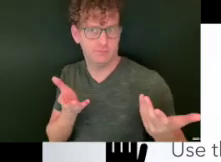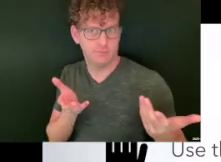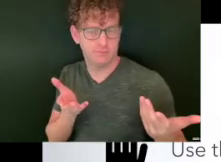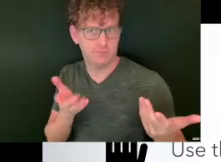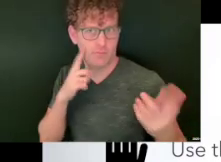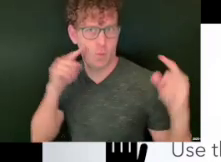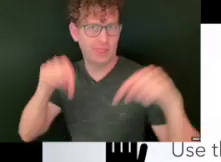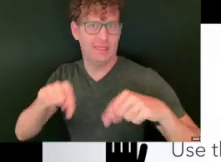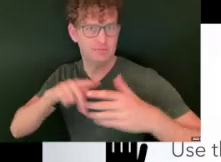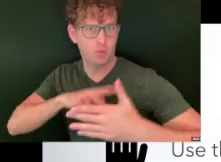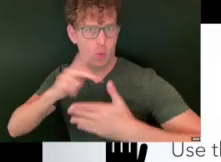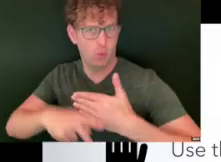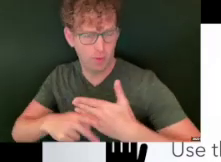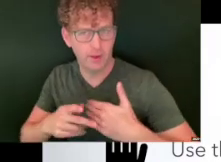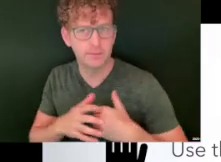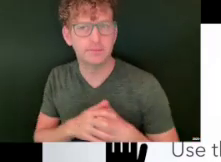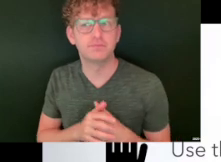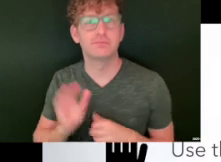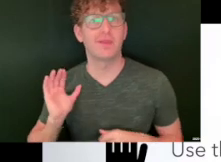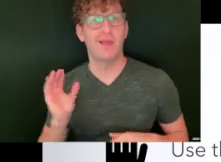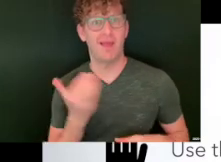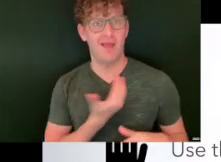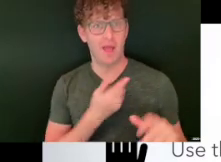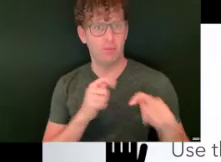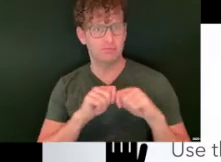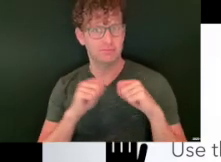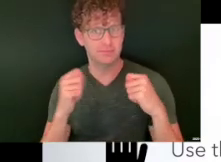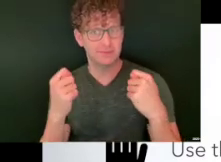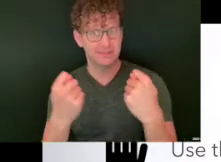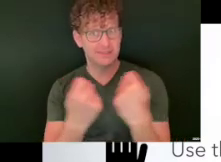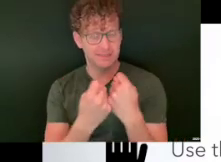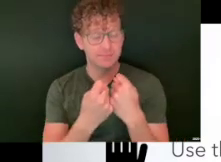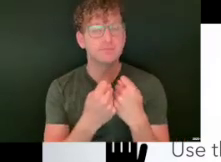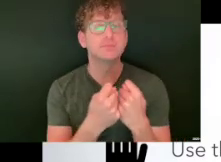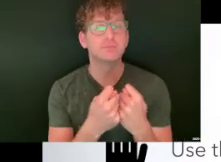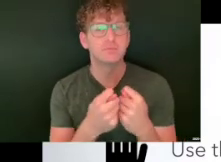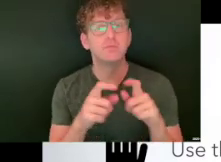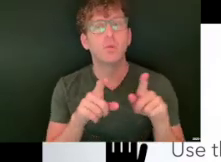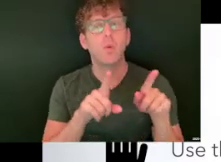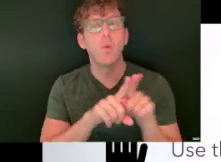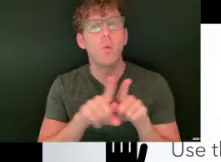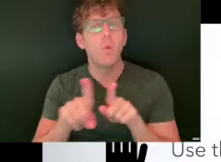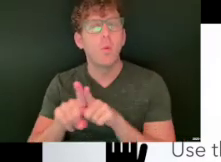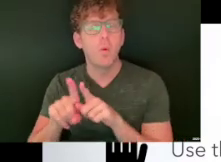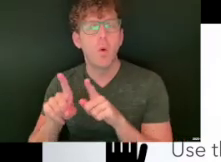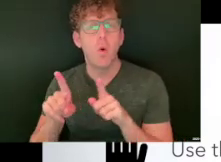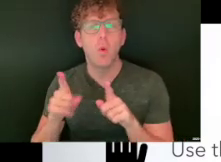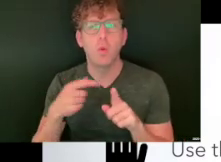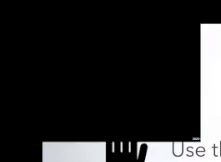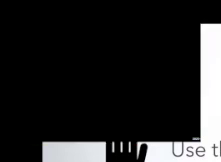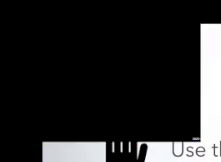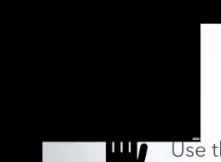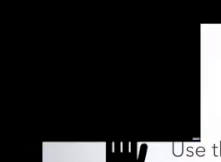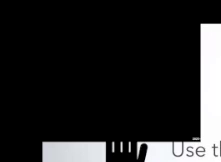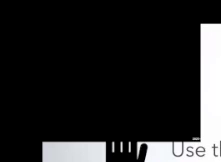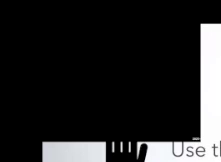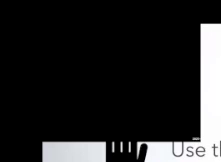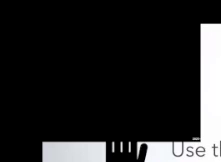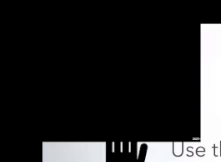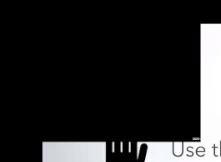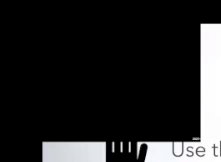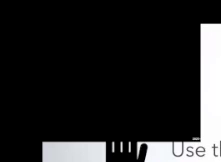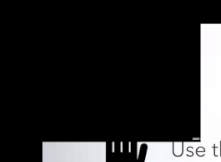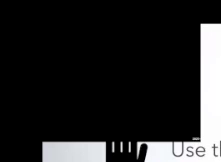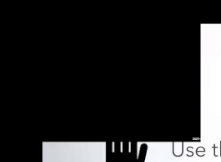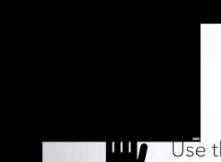stating that he believes that CBO set-aside is inequitable because the amount